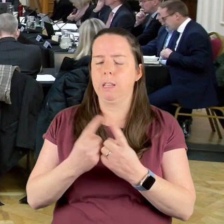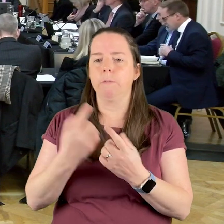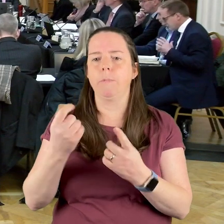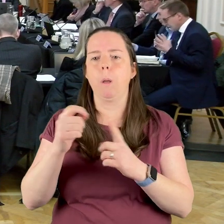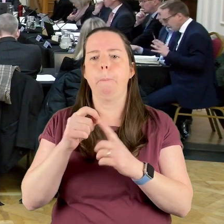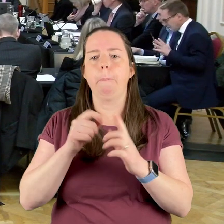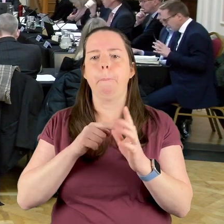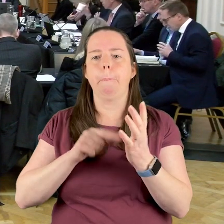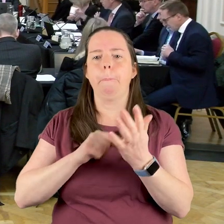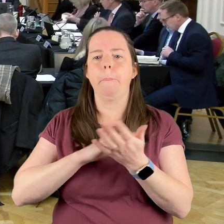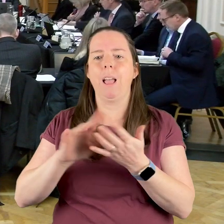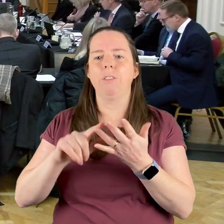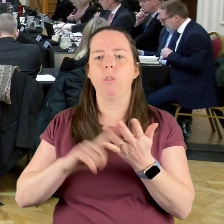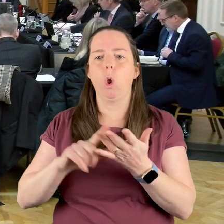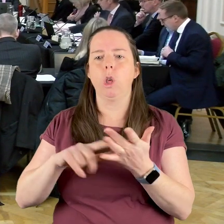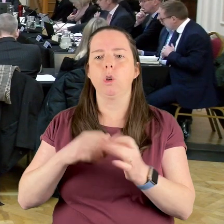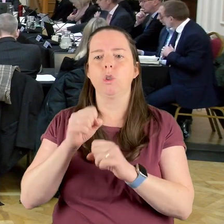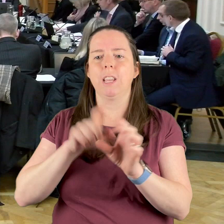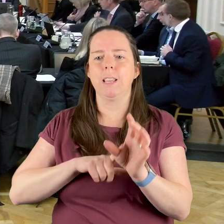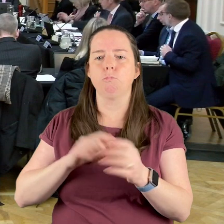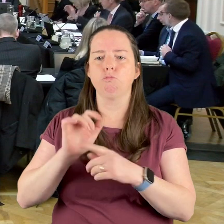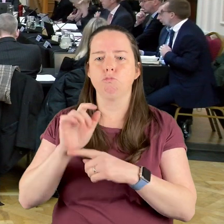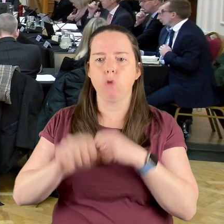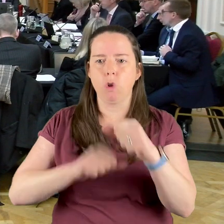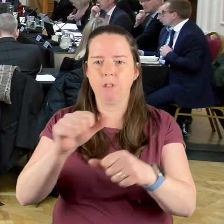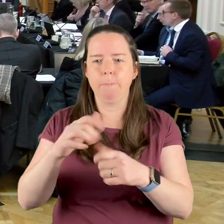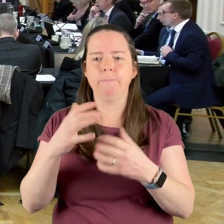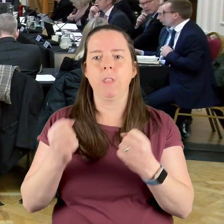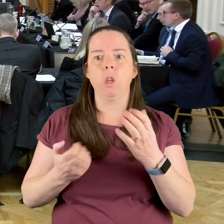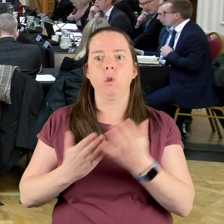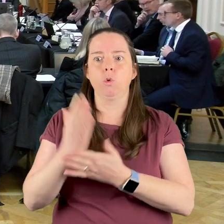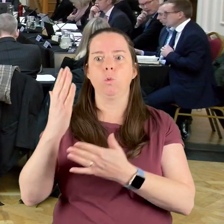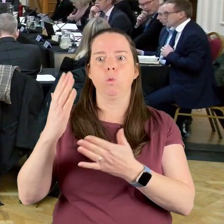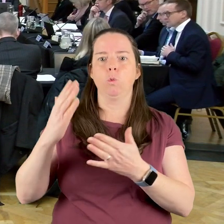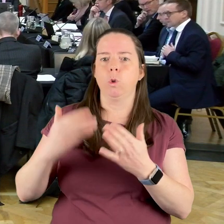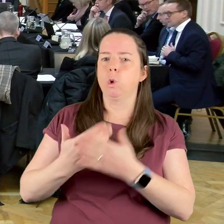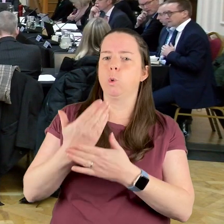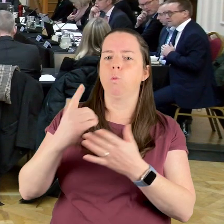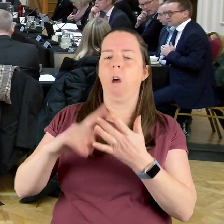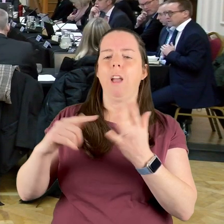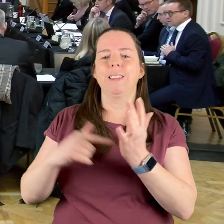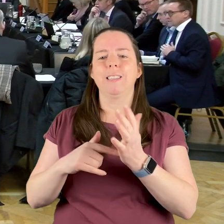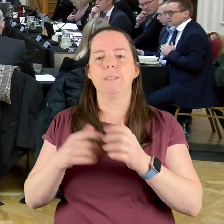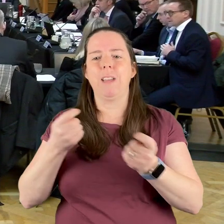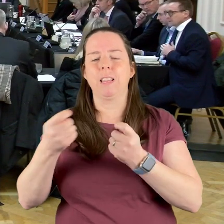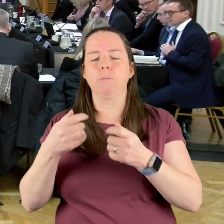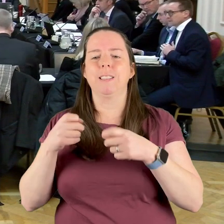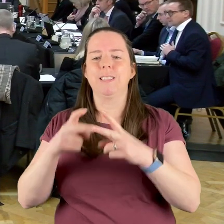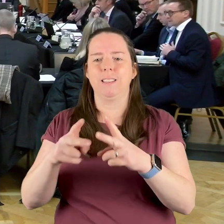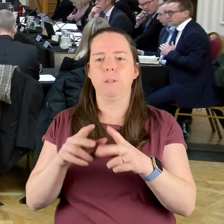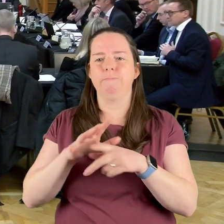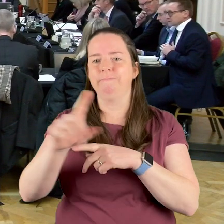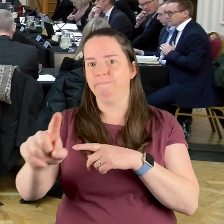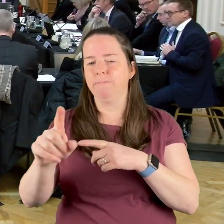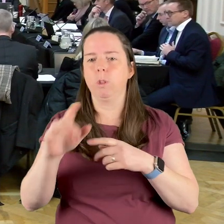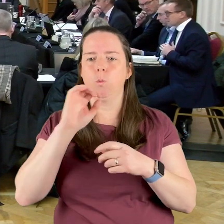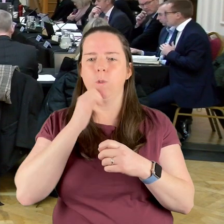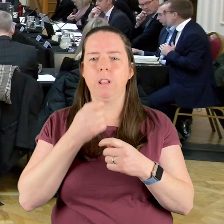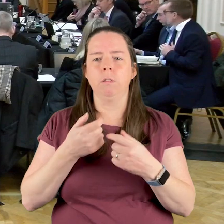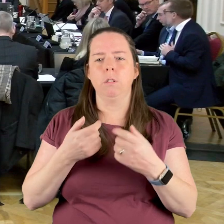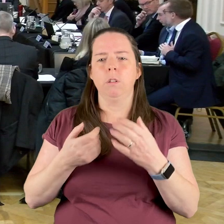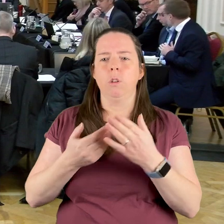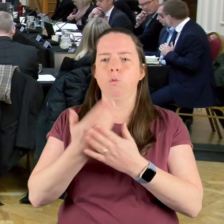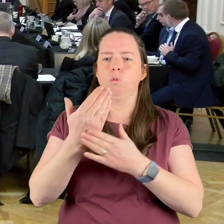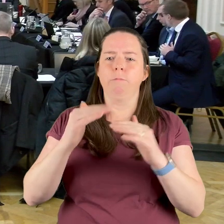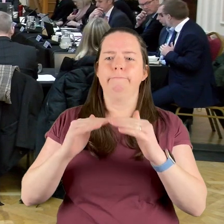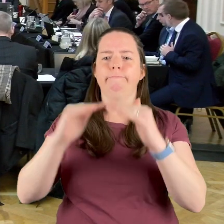want to reference a couple of things. Firstly, the pathology programme. We're actually going live on a new IT and management system